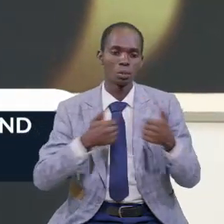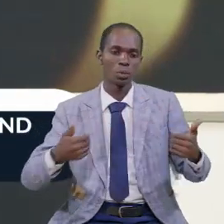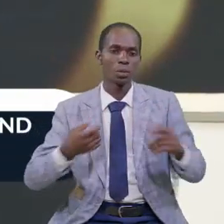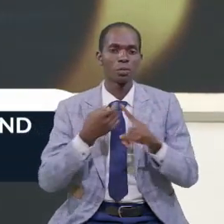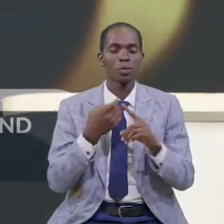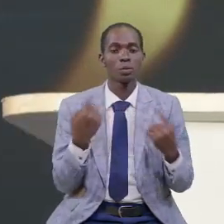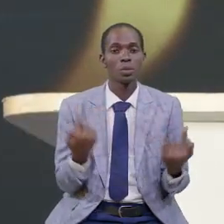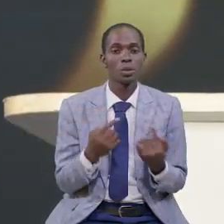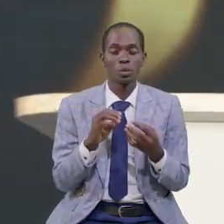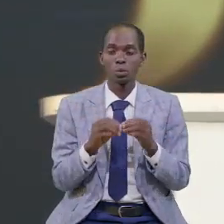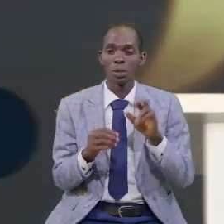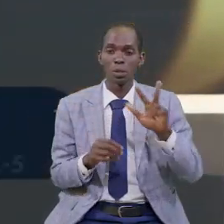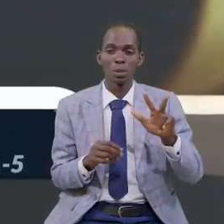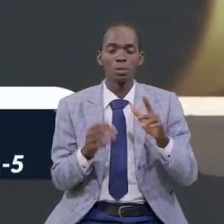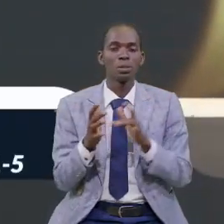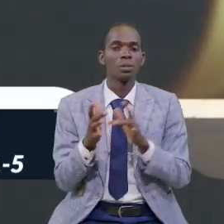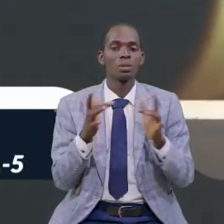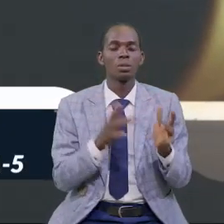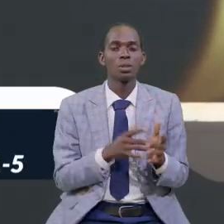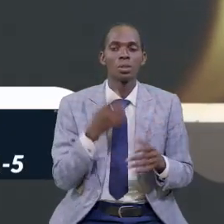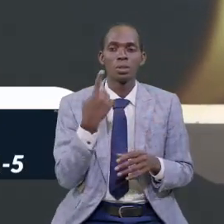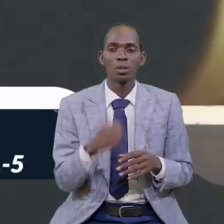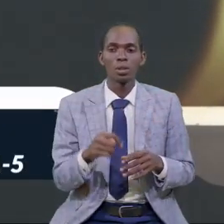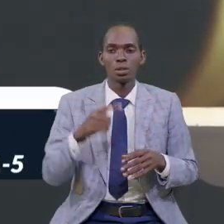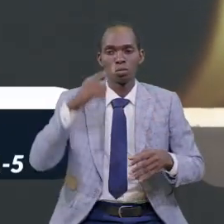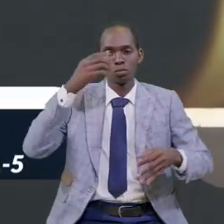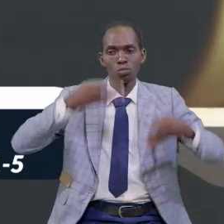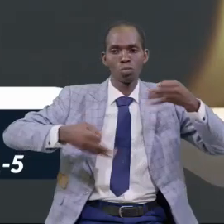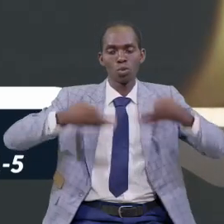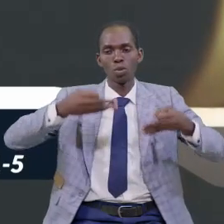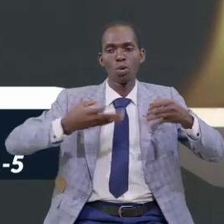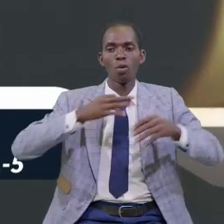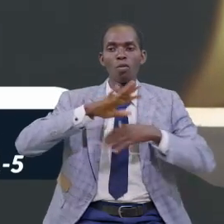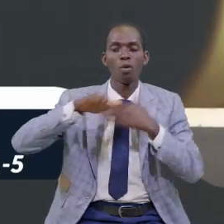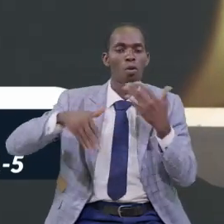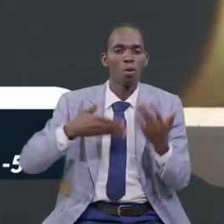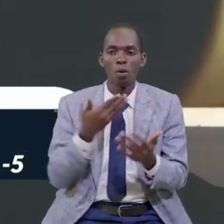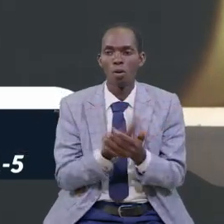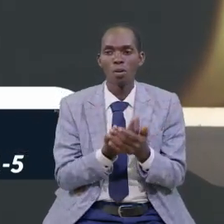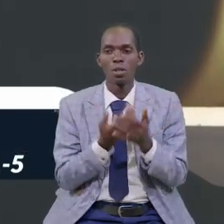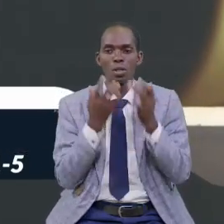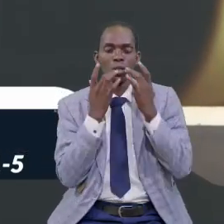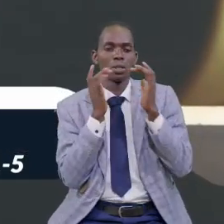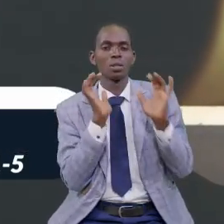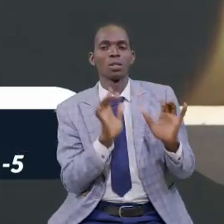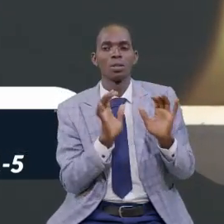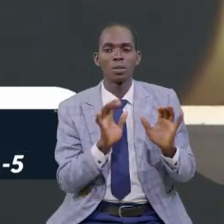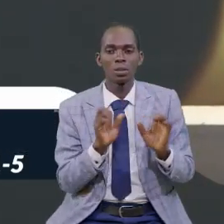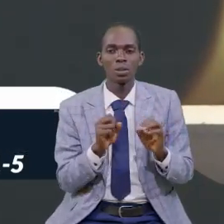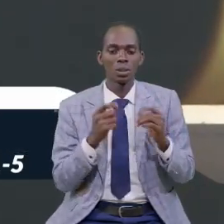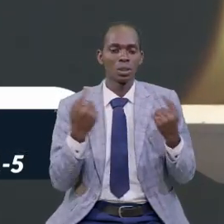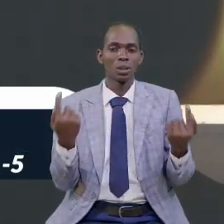three, Jesus, the judge of all scoffers, all sinners,